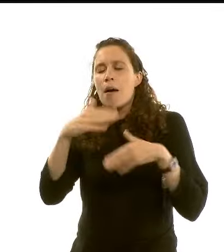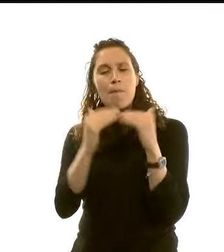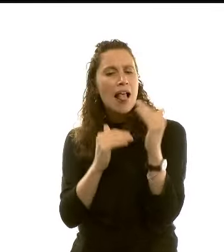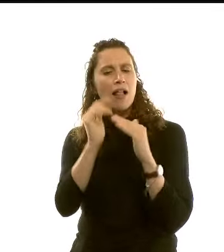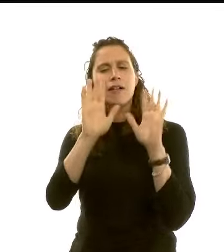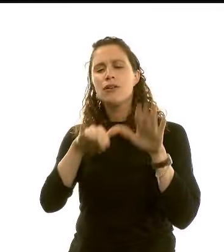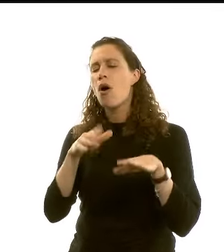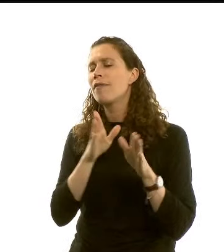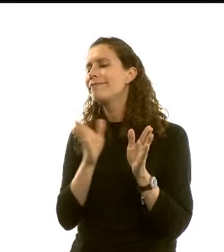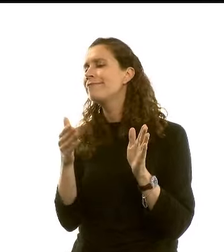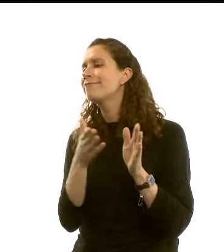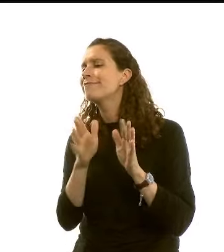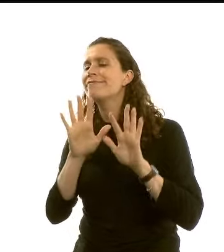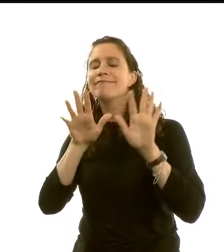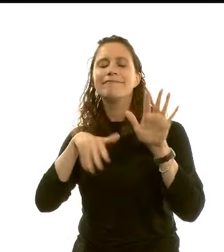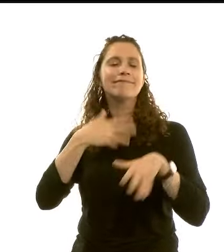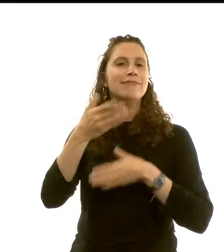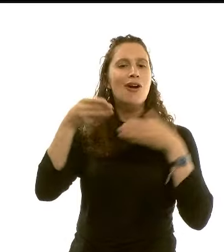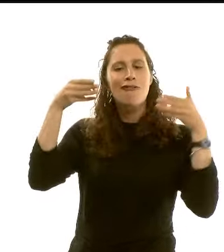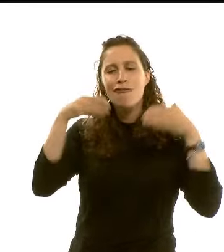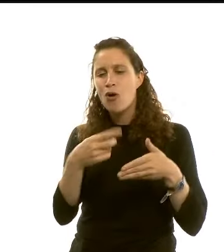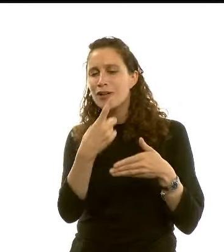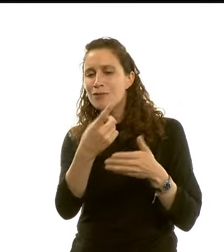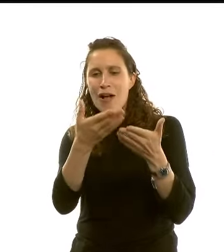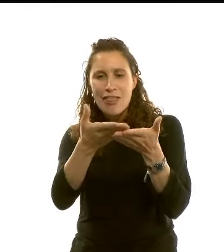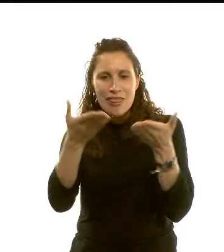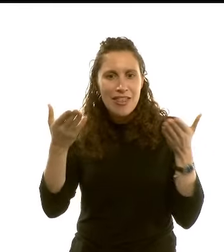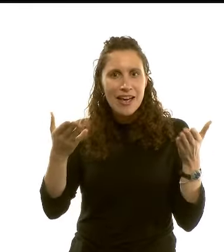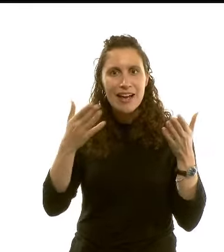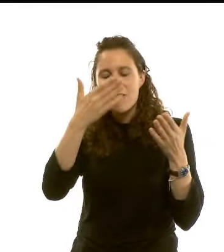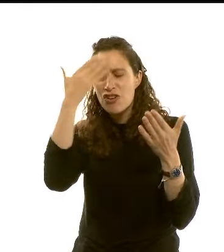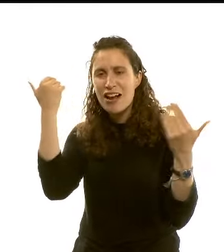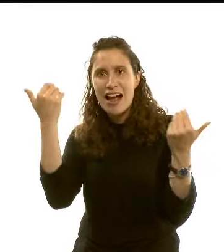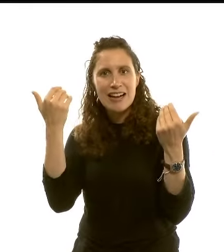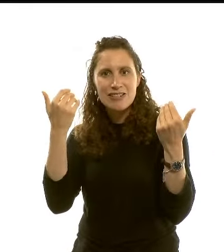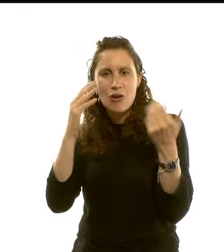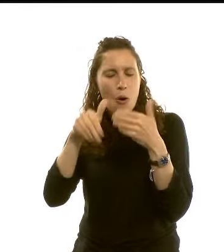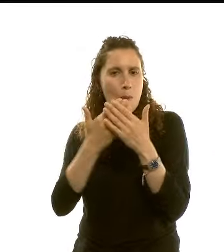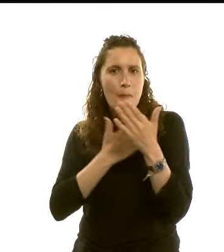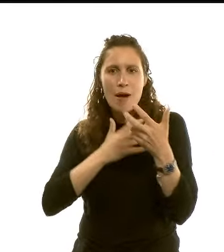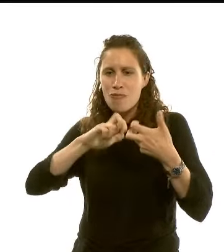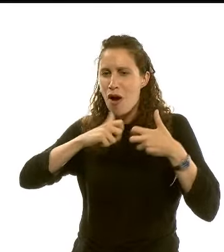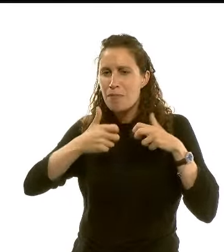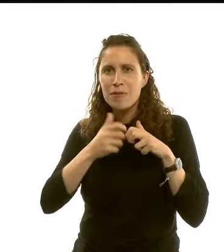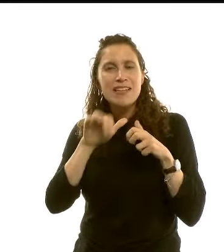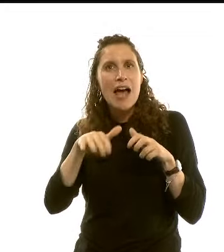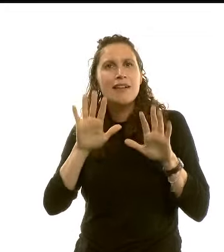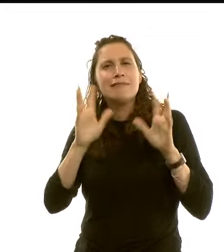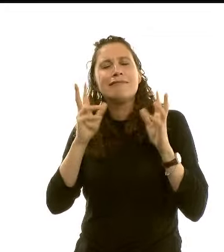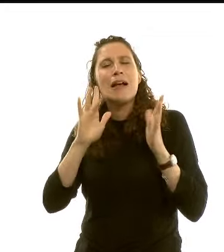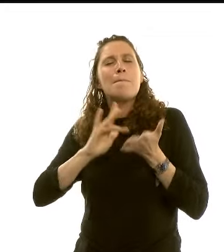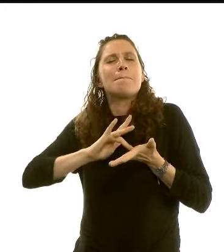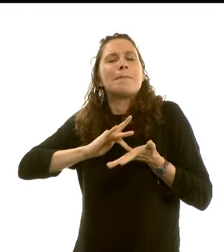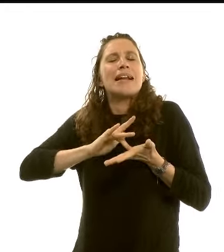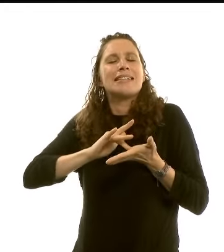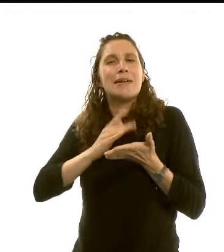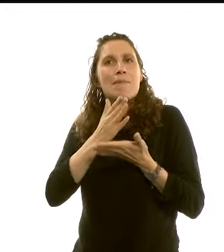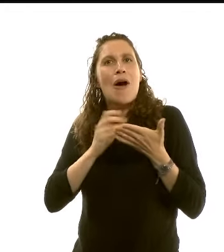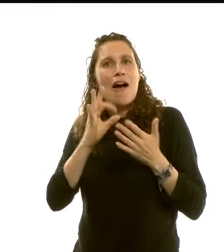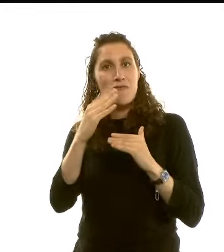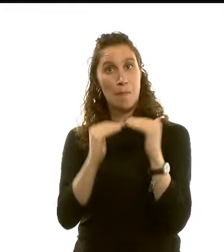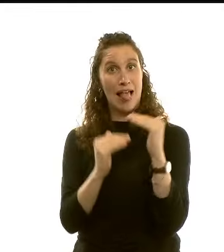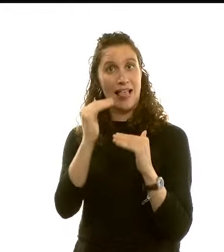just concentrating on one singular pursuit, forgetting about all my problems. That meditative aspect of a build, especially a really huge